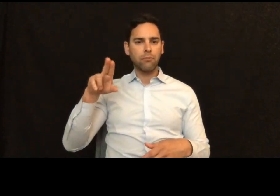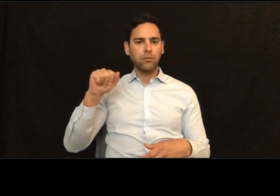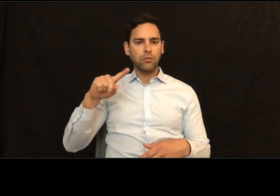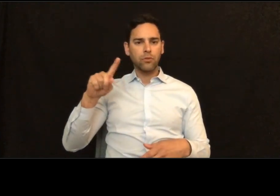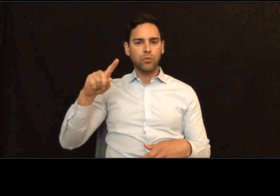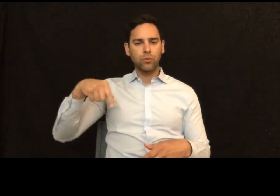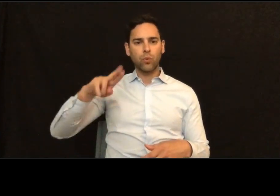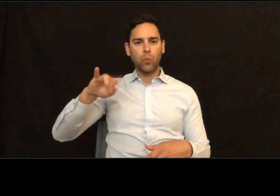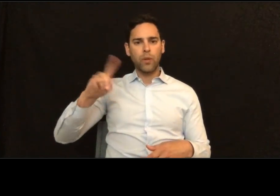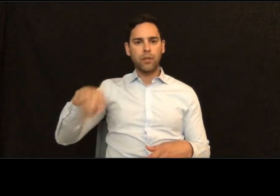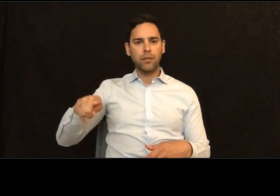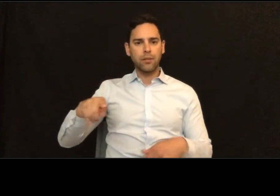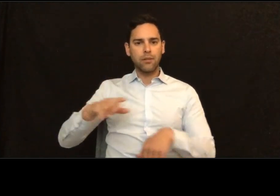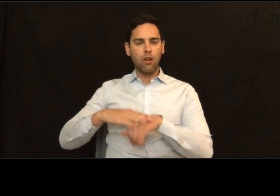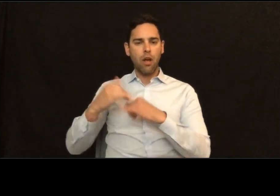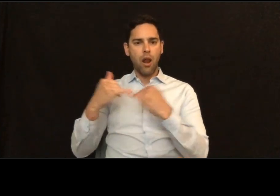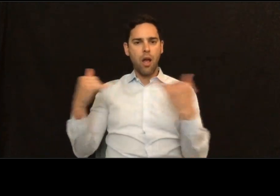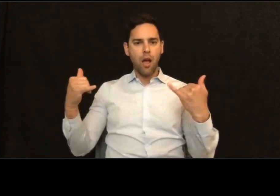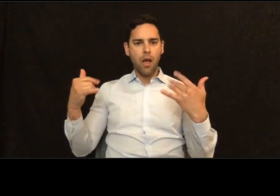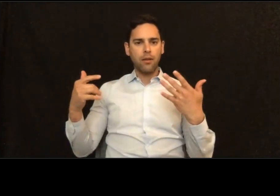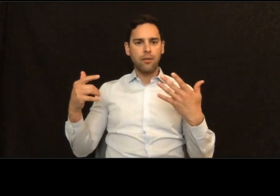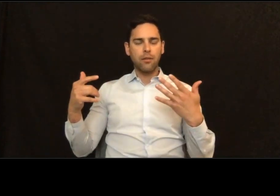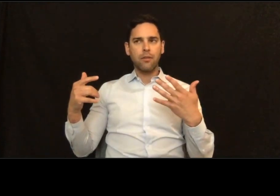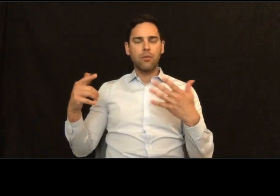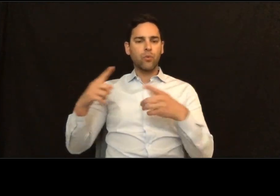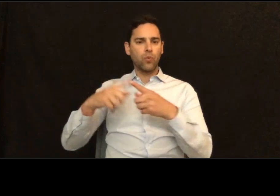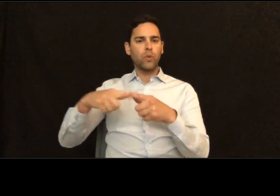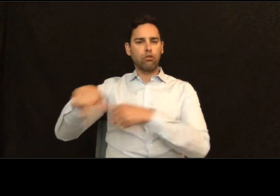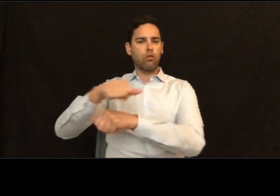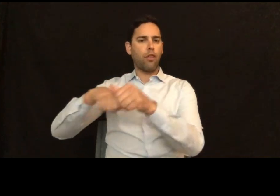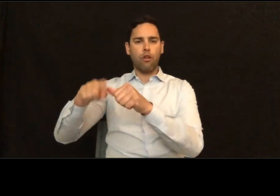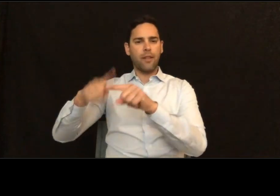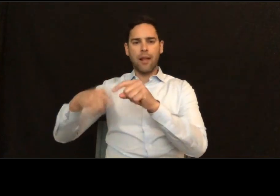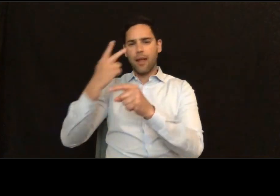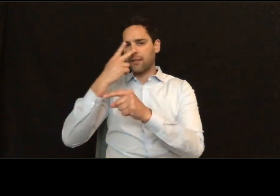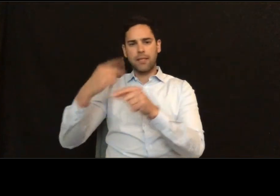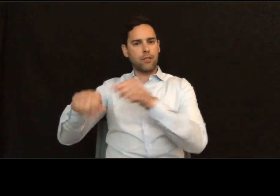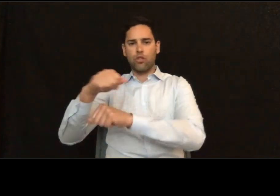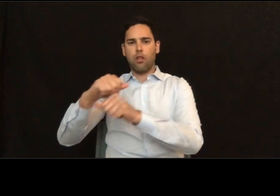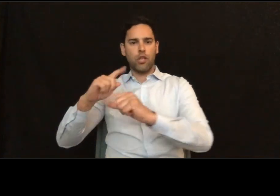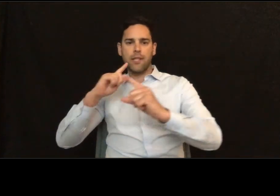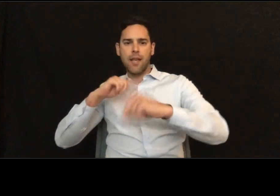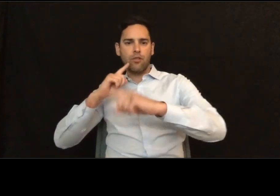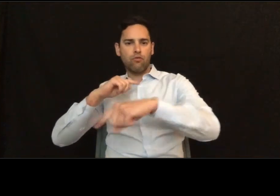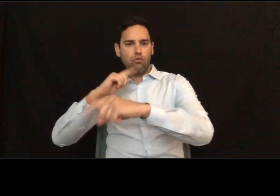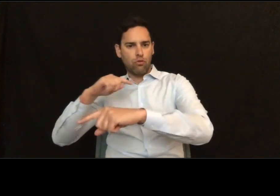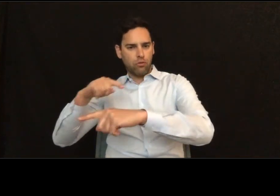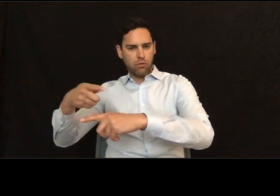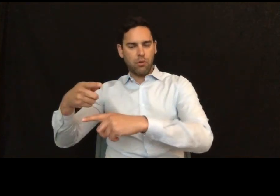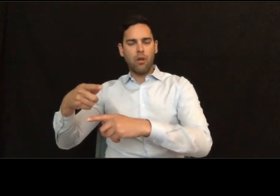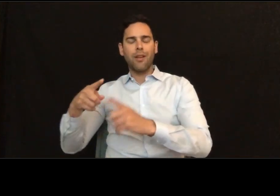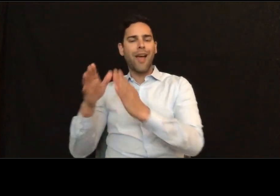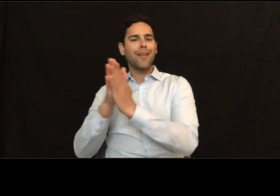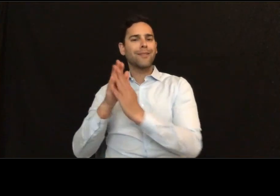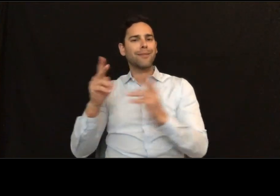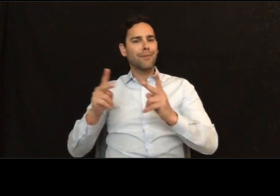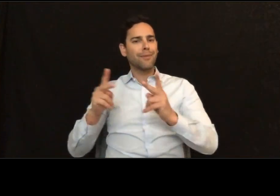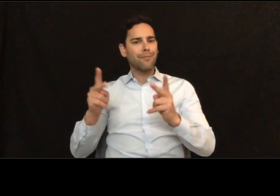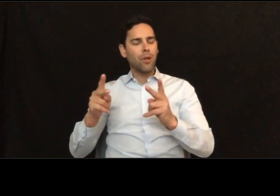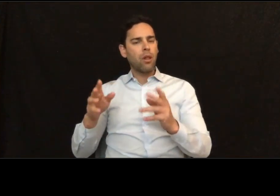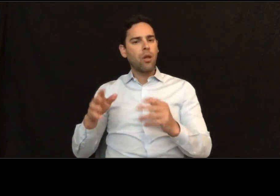not anonymous to me, but anonymous to each other, so they can't see their answers. But asking people, like, what pronouns would you like me